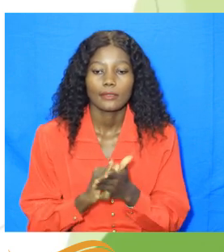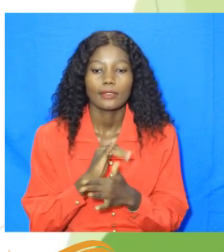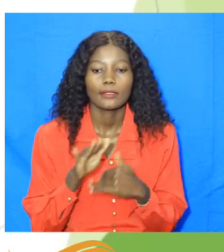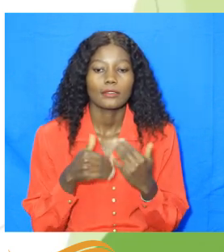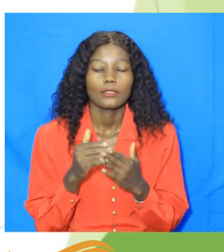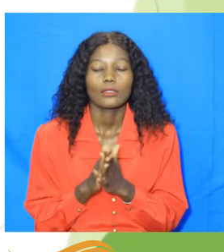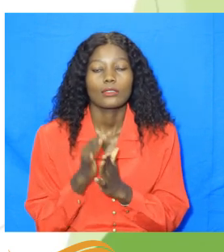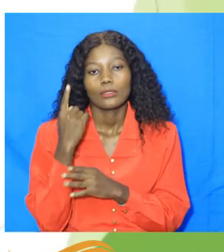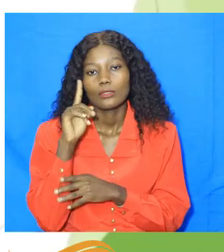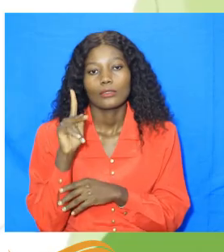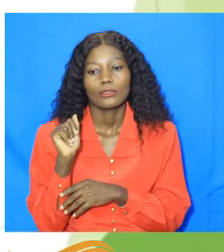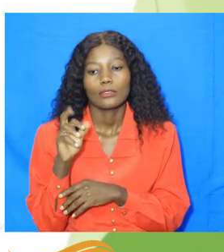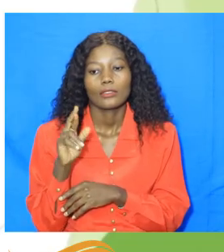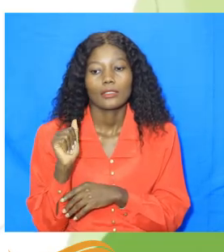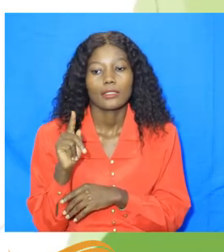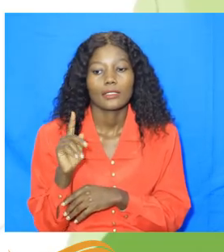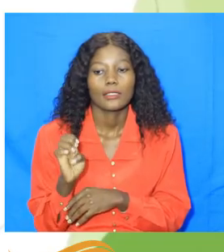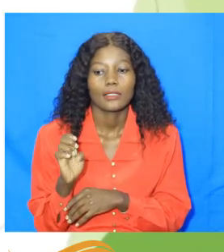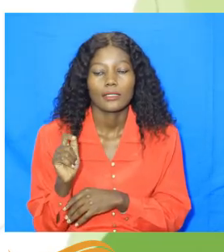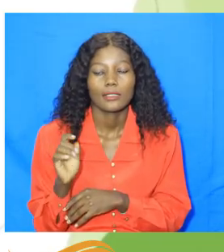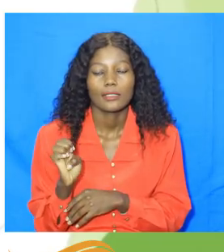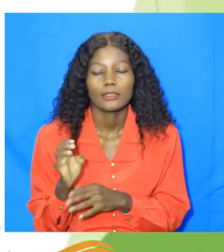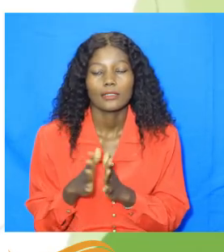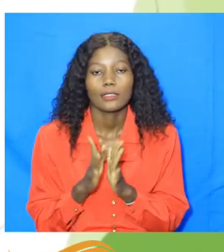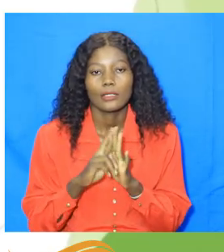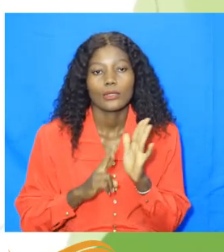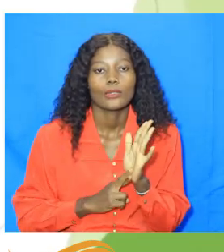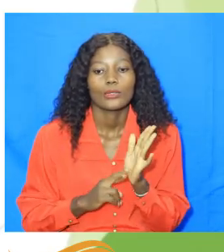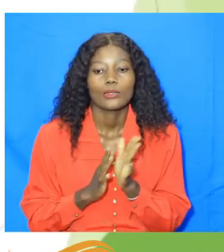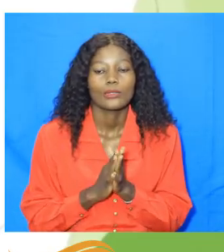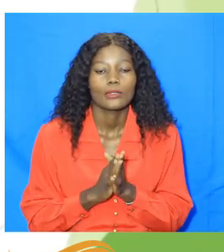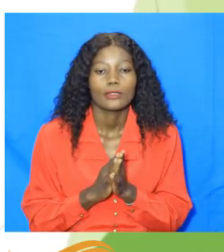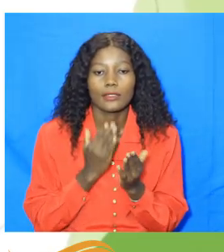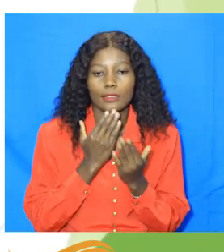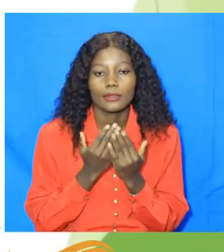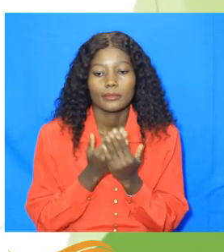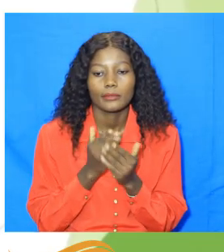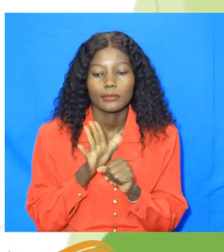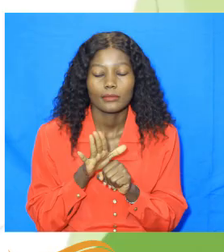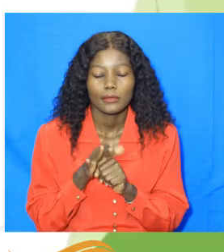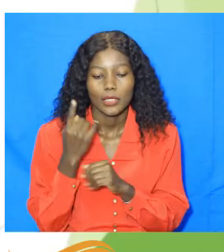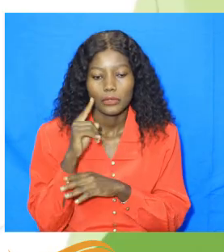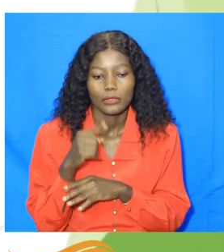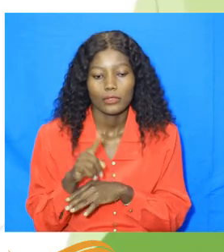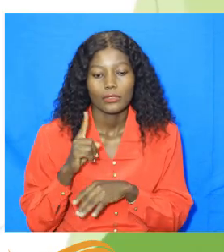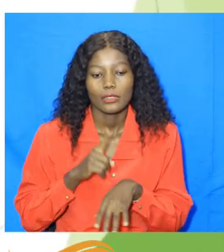karate, officiating, karate rules. And thank you so much for your